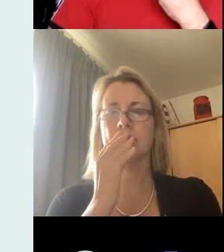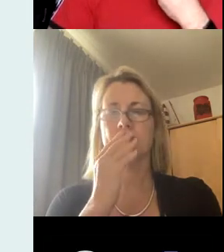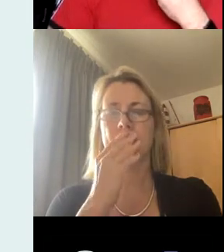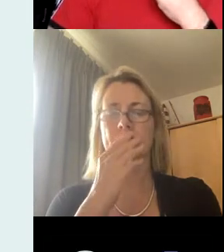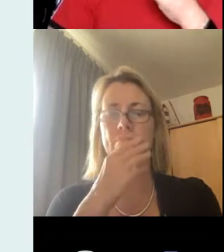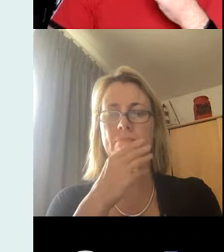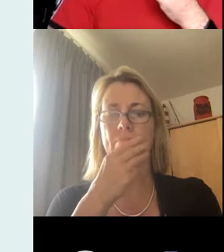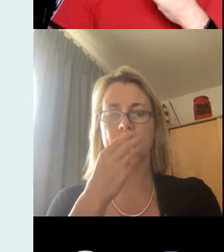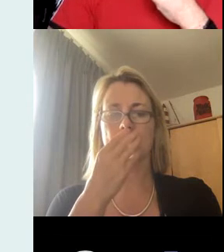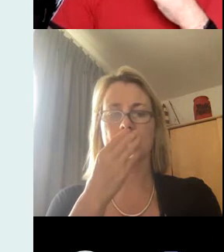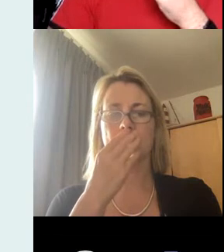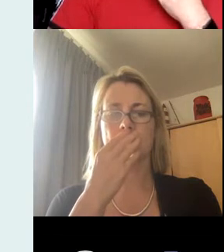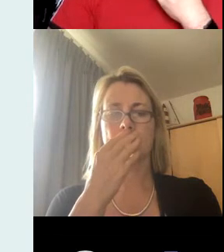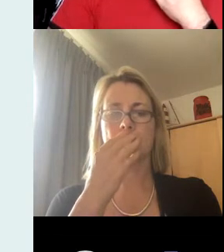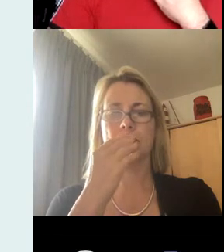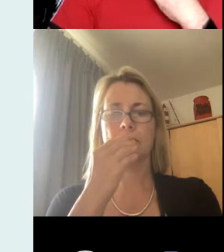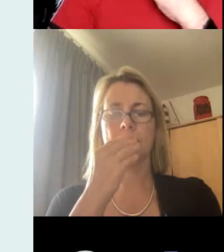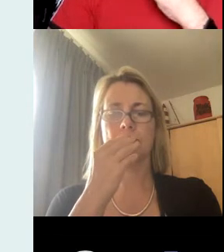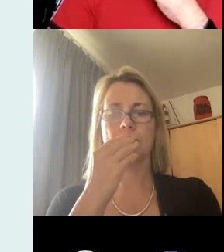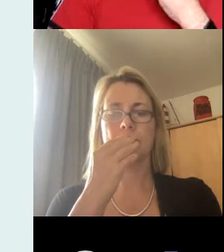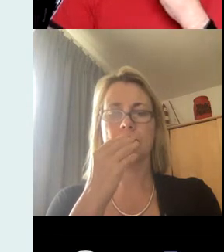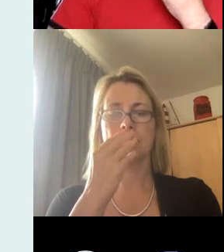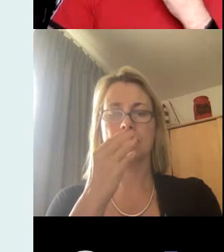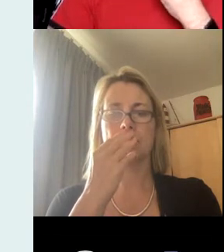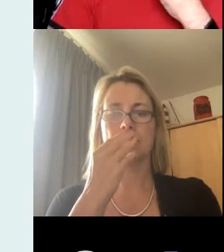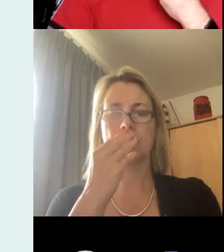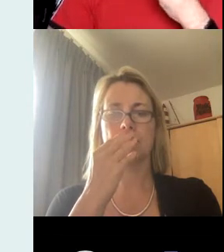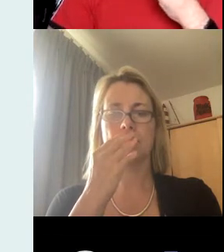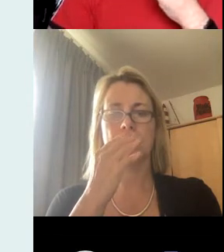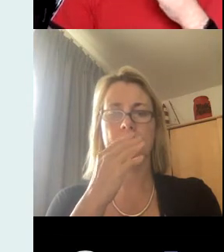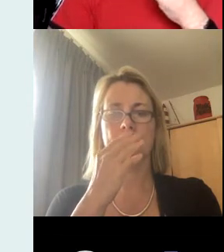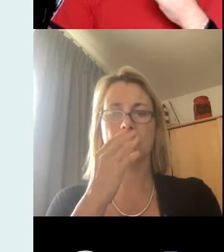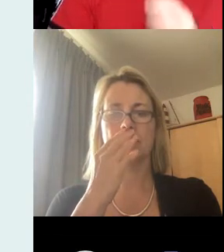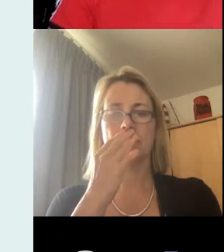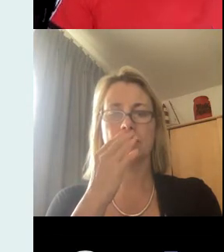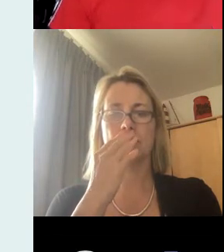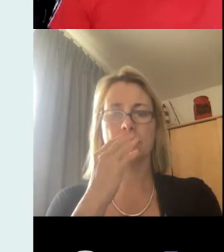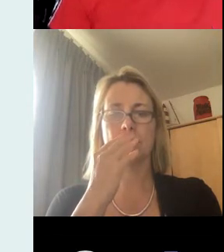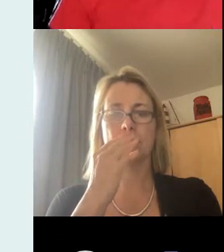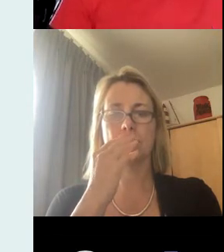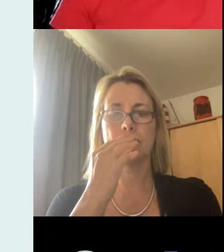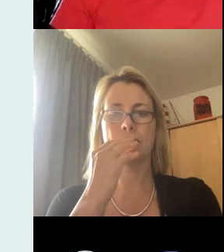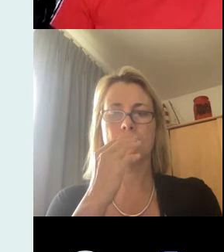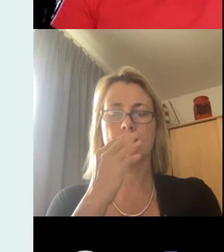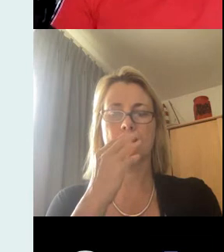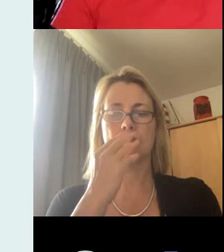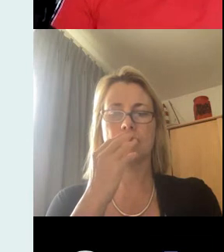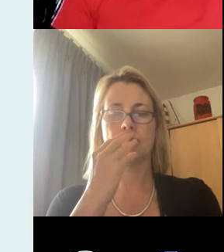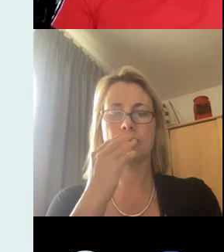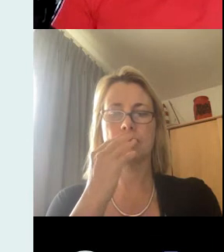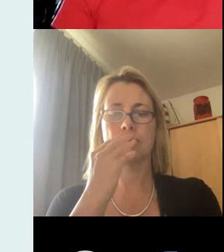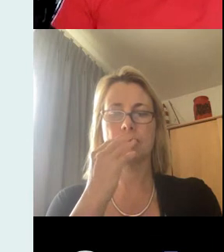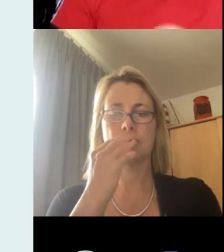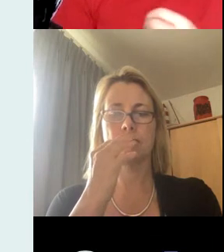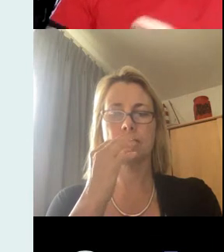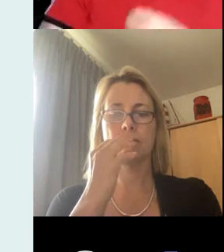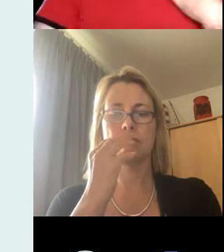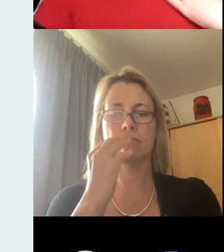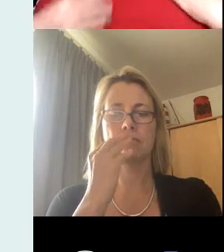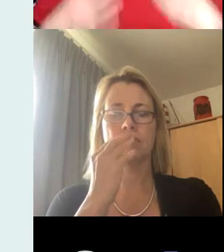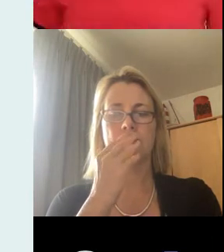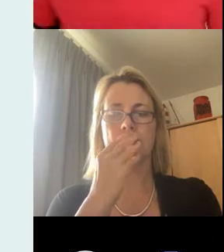as having templates, email templates that they can edit, and other ways to do so. However, because they start